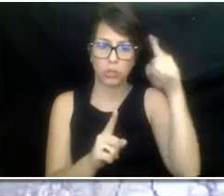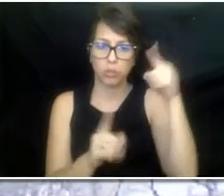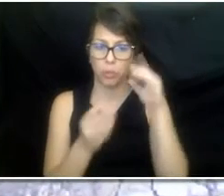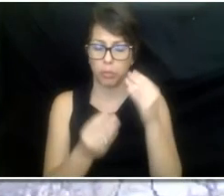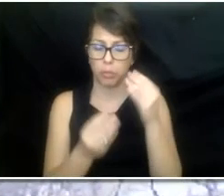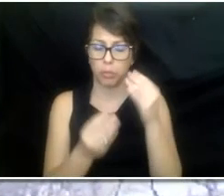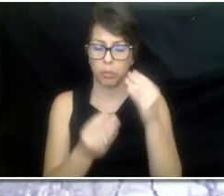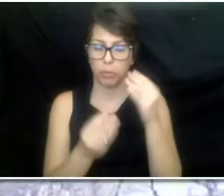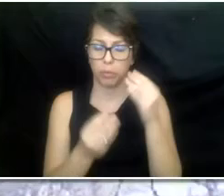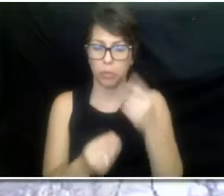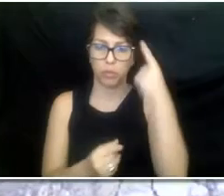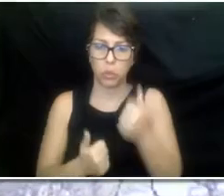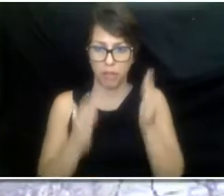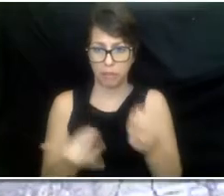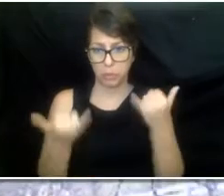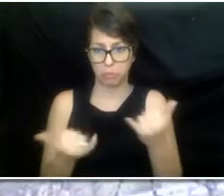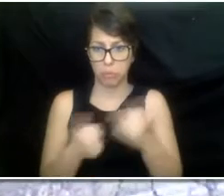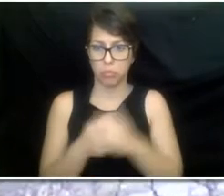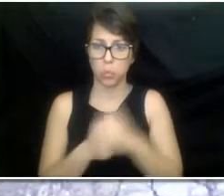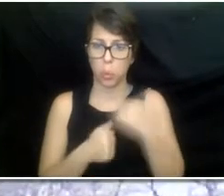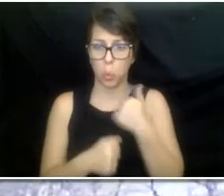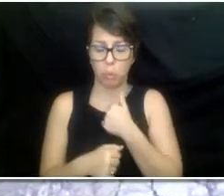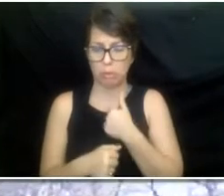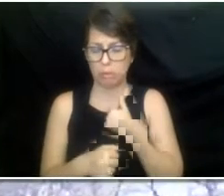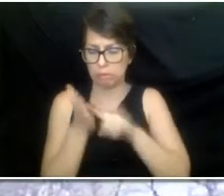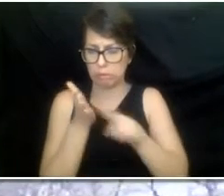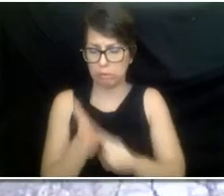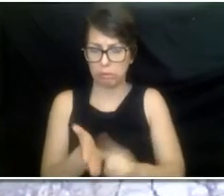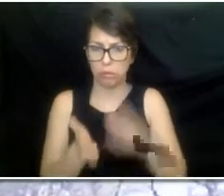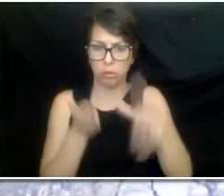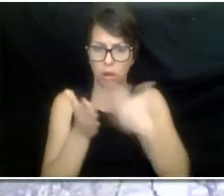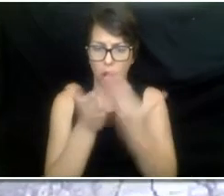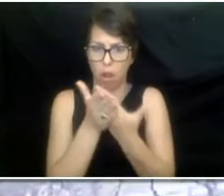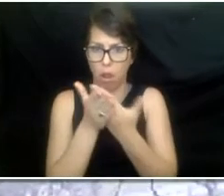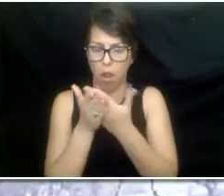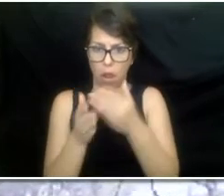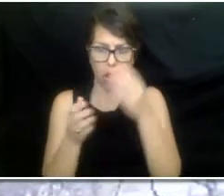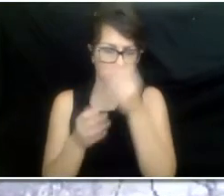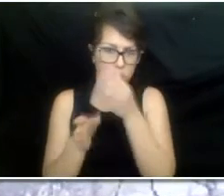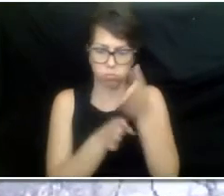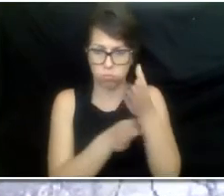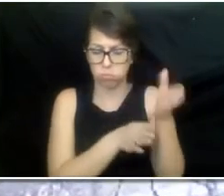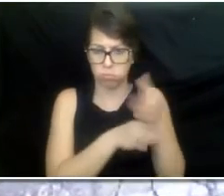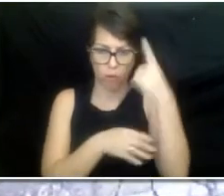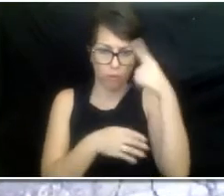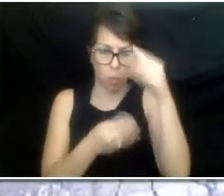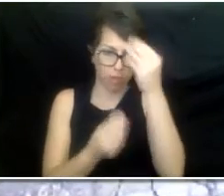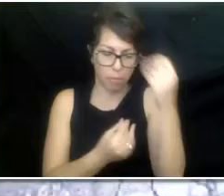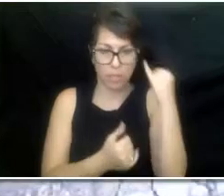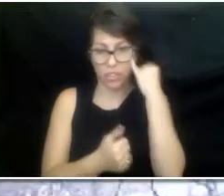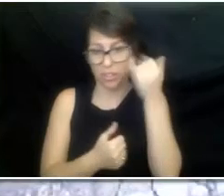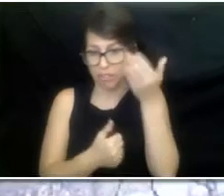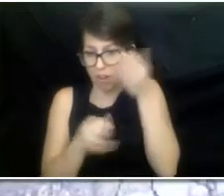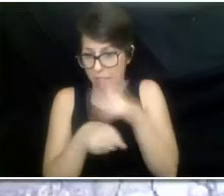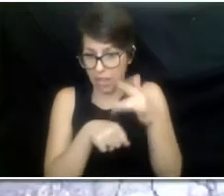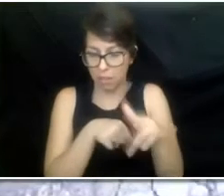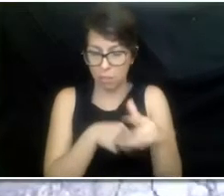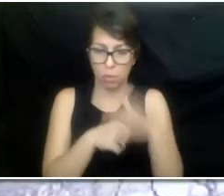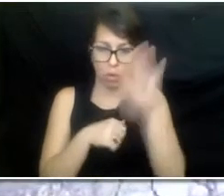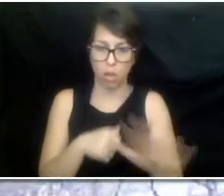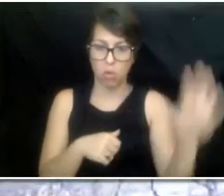of Education and uh the department of housing preservation um HPD and the New York City Housing